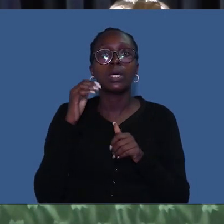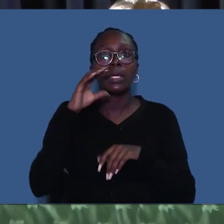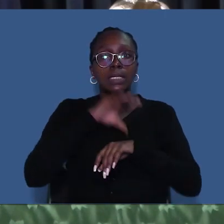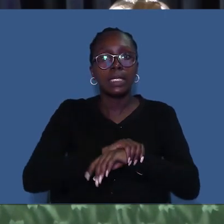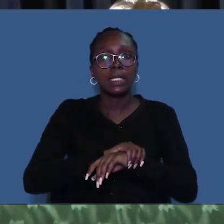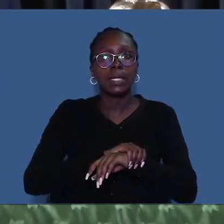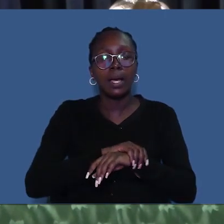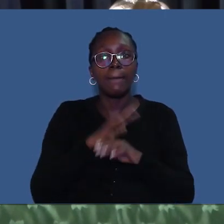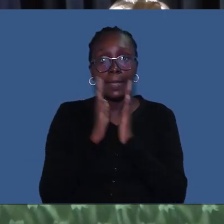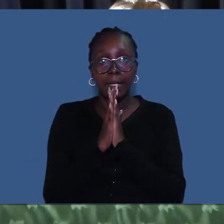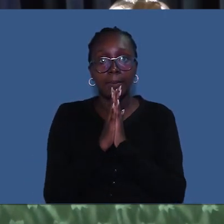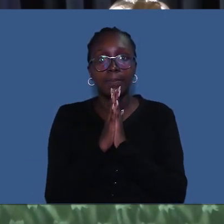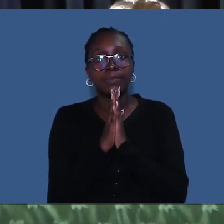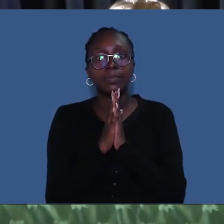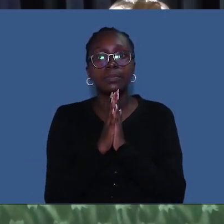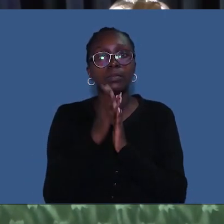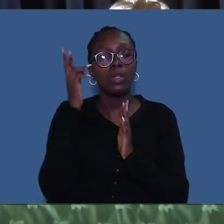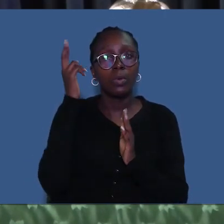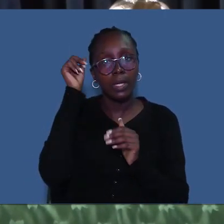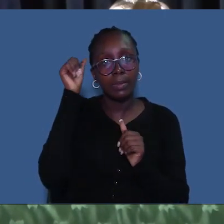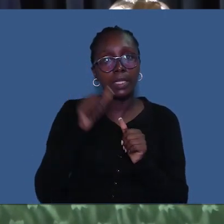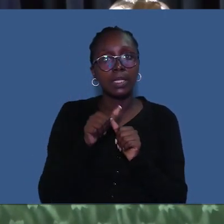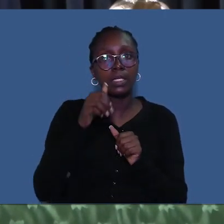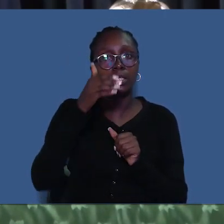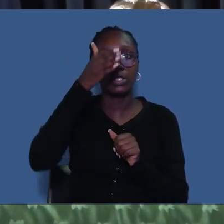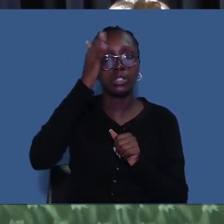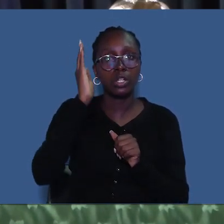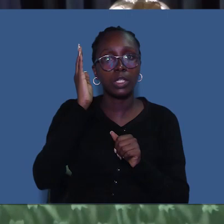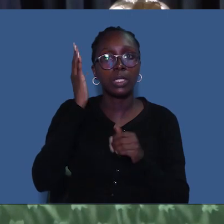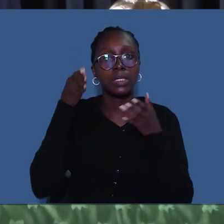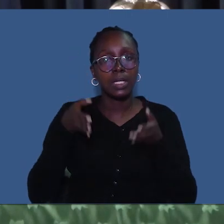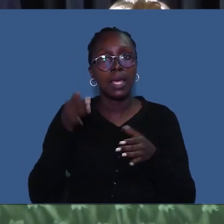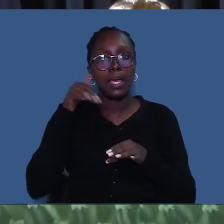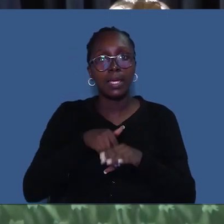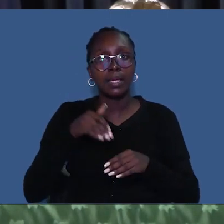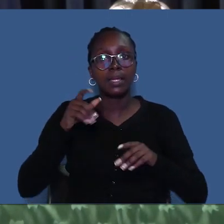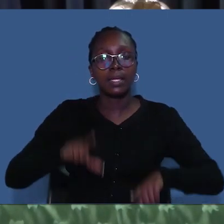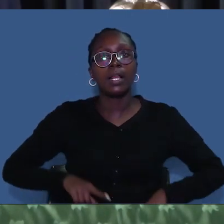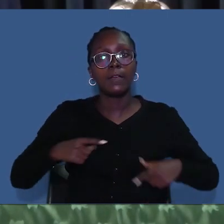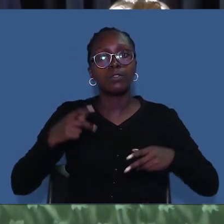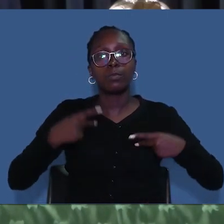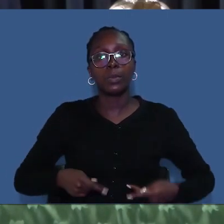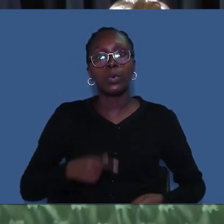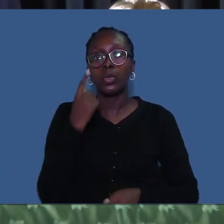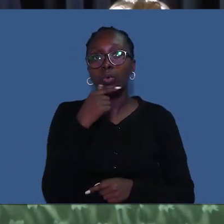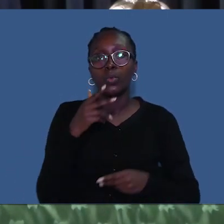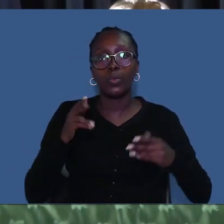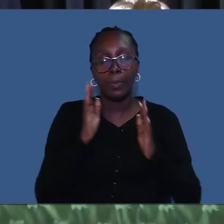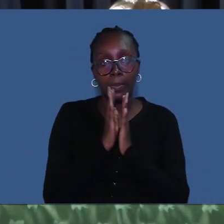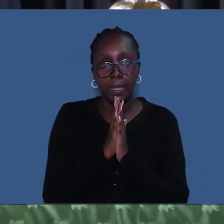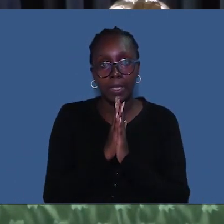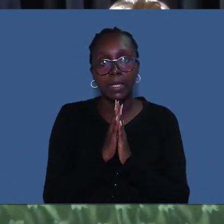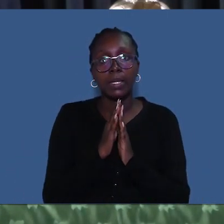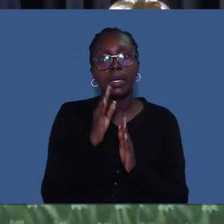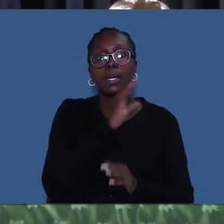and we were reminded that God intervenes in the lives of his people when they seek him in prayer, and that, you know, Christians should